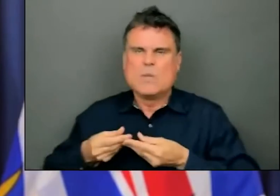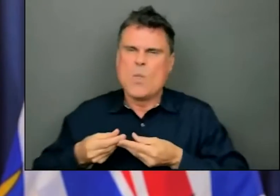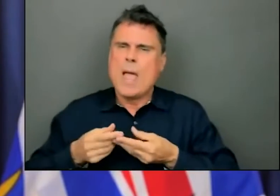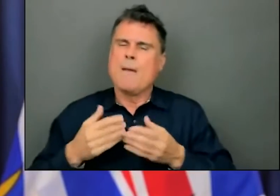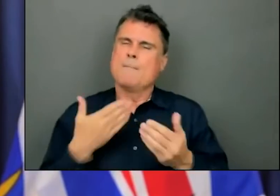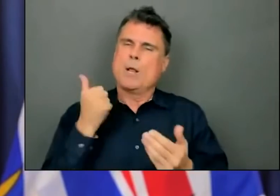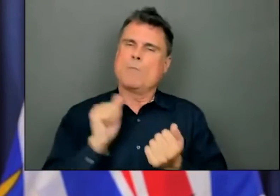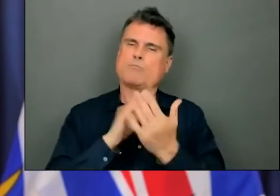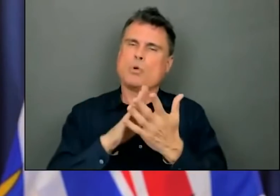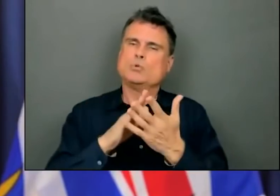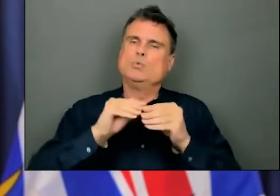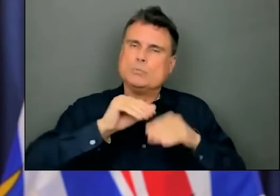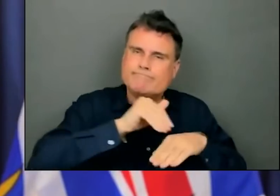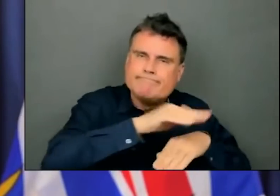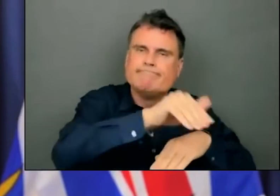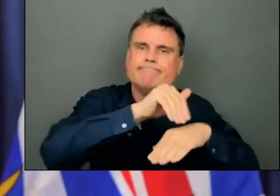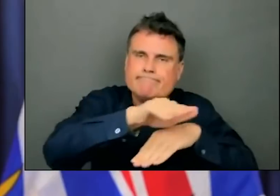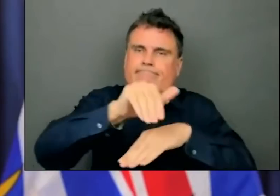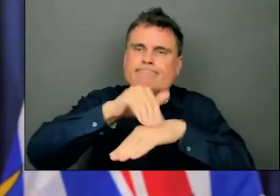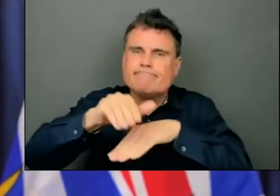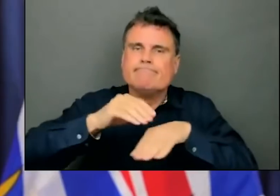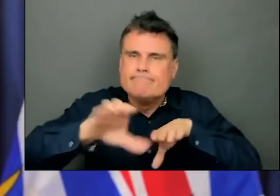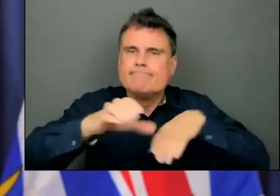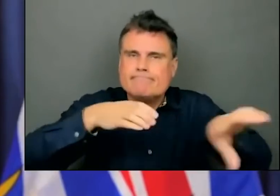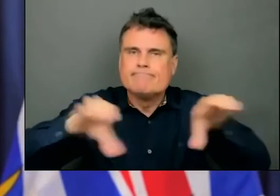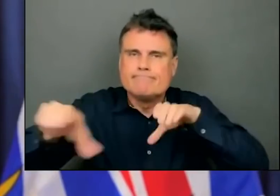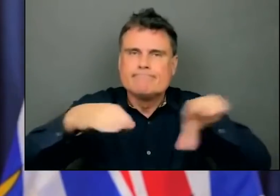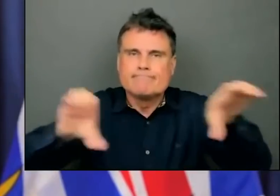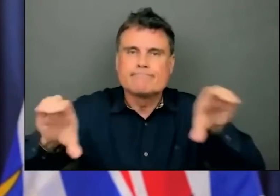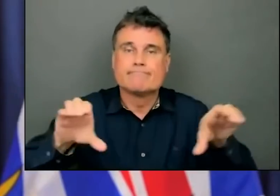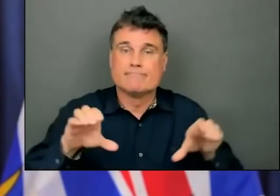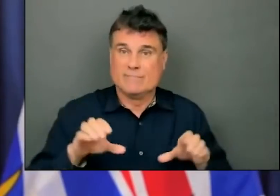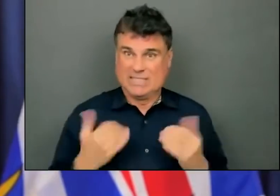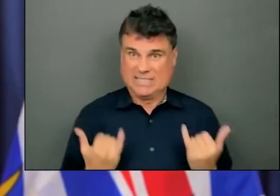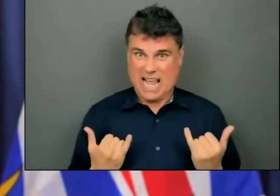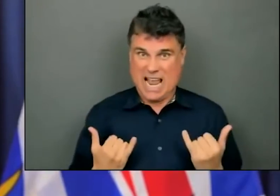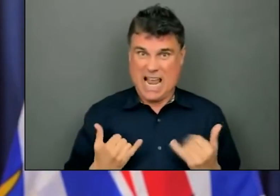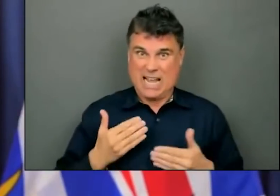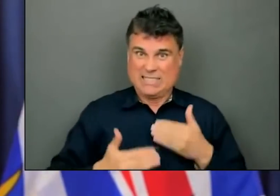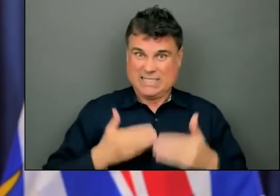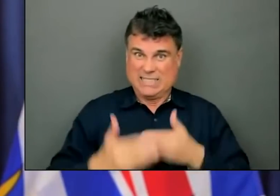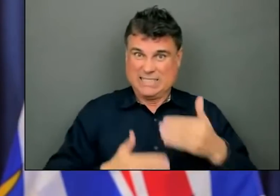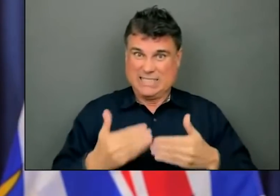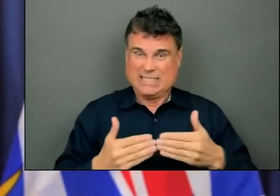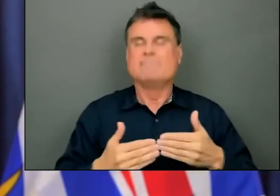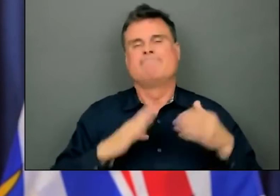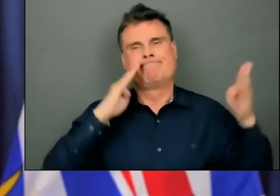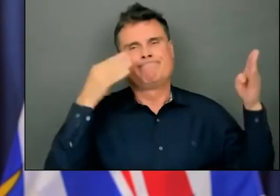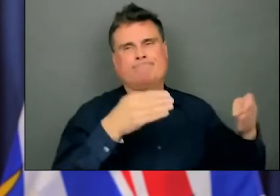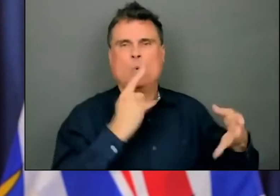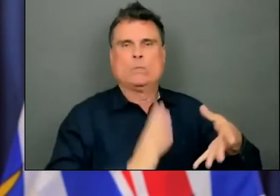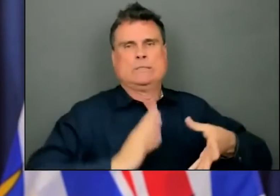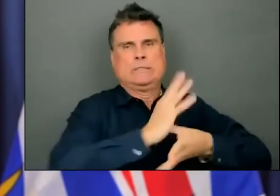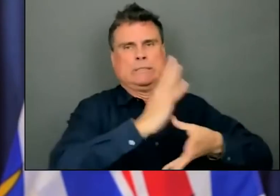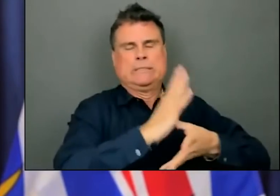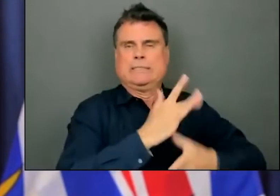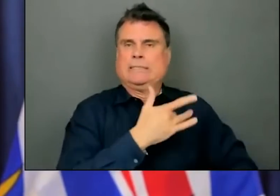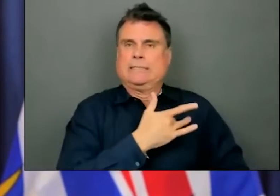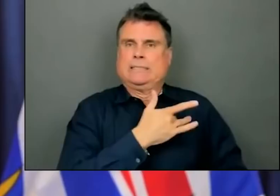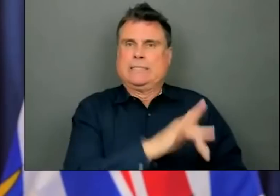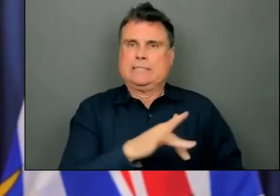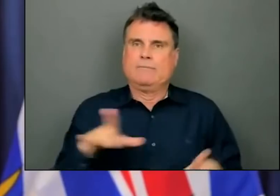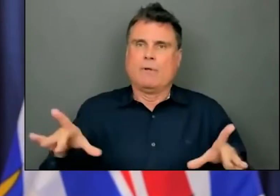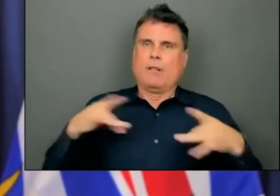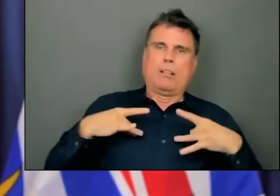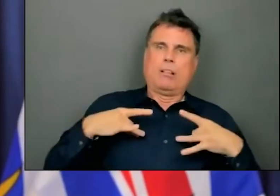distribution, and it focuses the tests initially on those that most at risk from COVID-19. So it'll be something that people will understand well, and of course